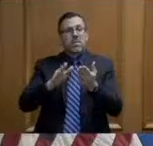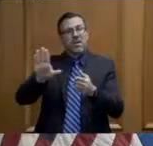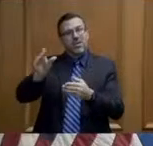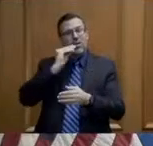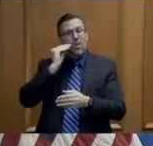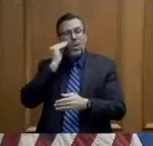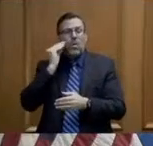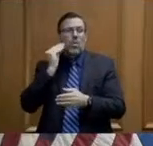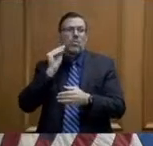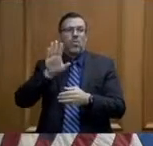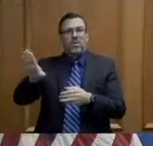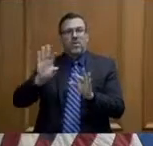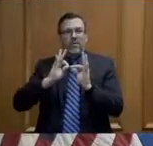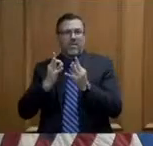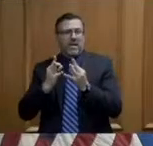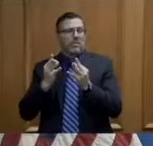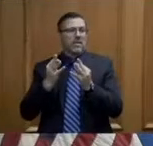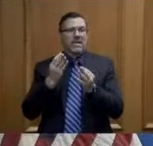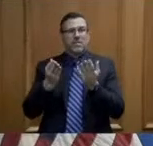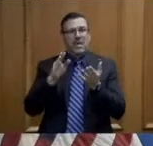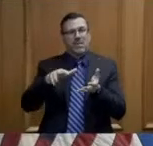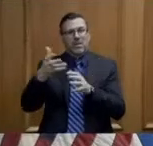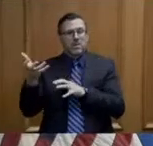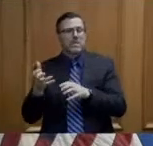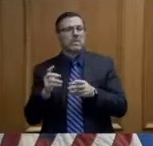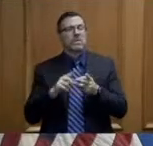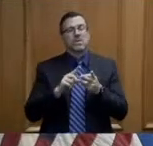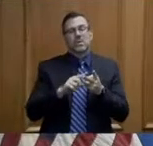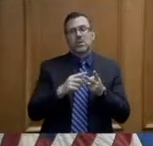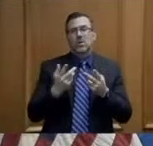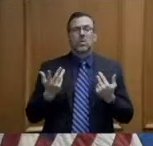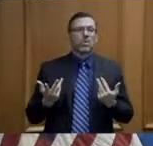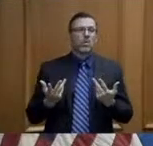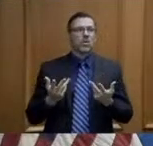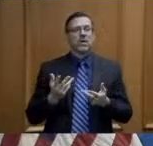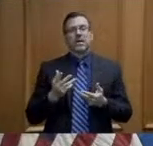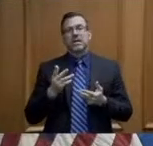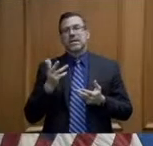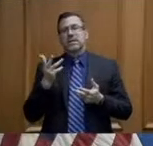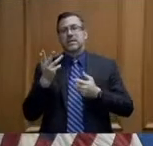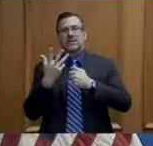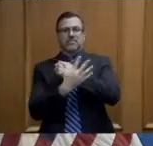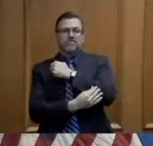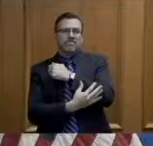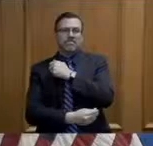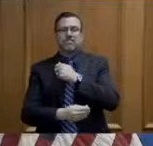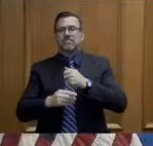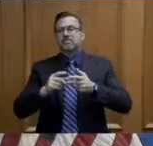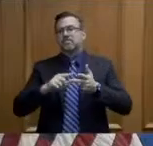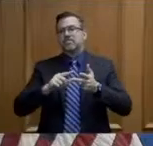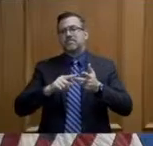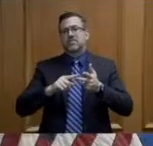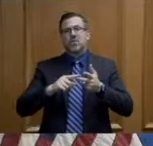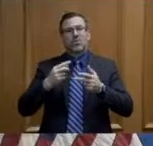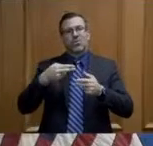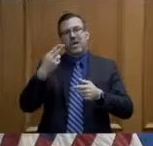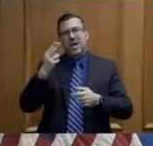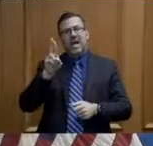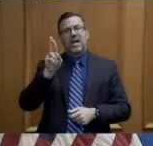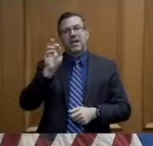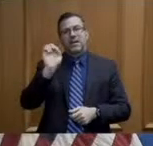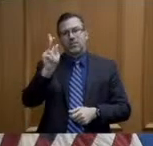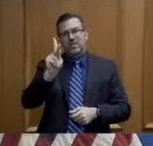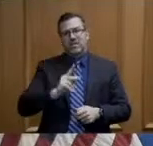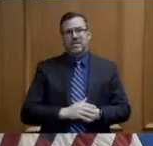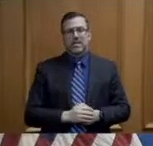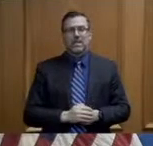those that are most vulnerable, those that are most at risk. And as a state, it will take all of